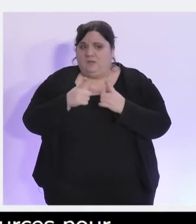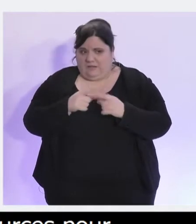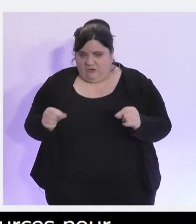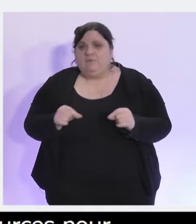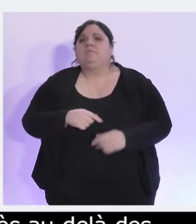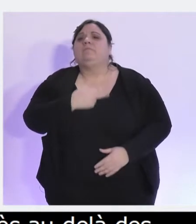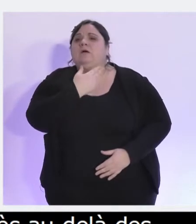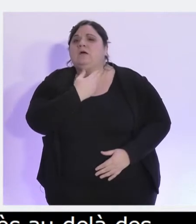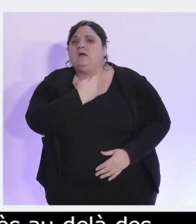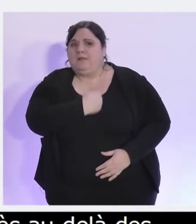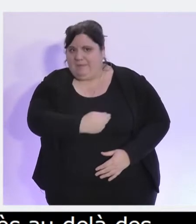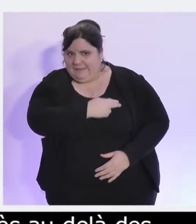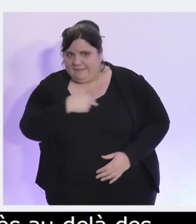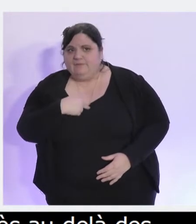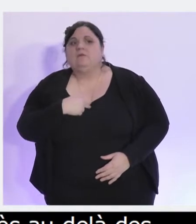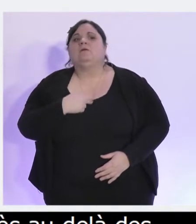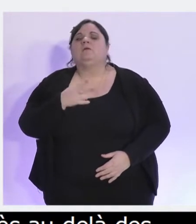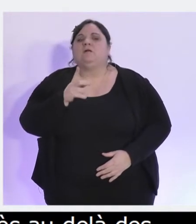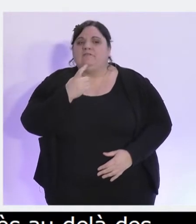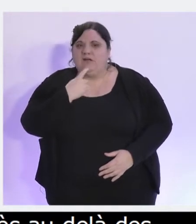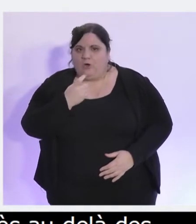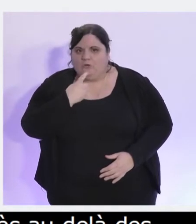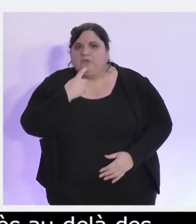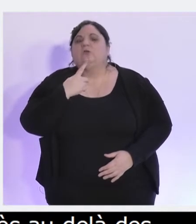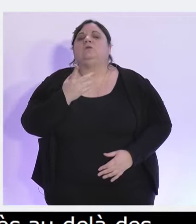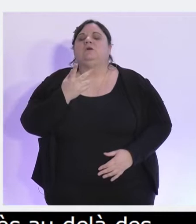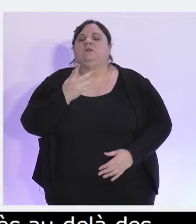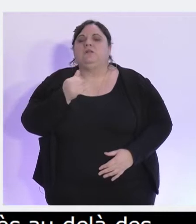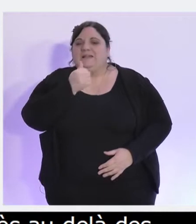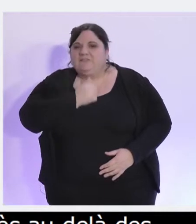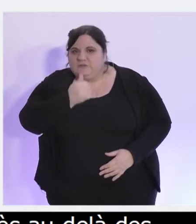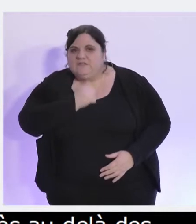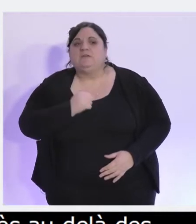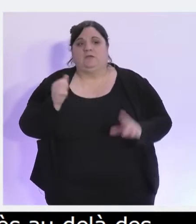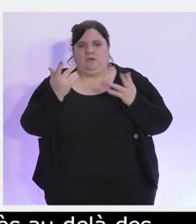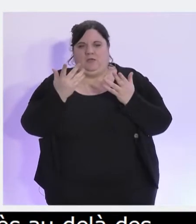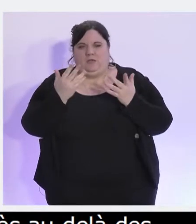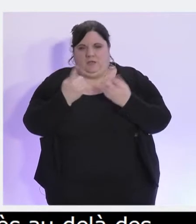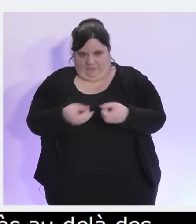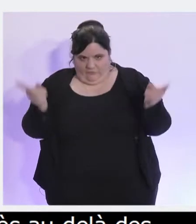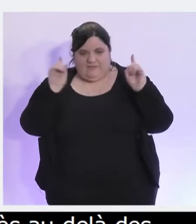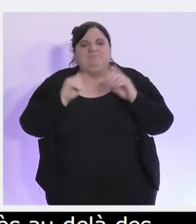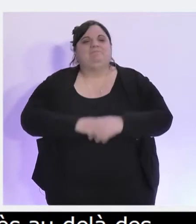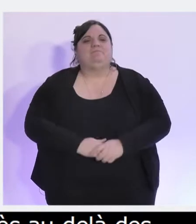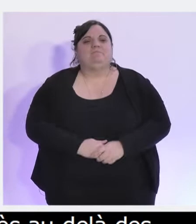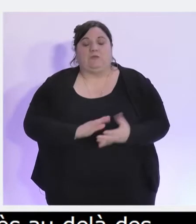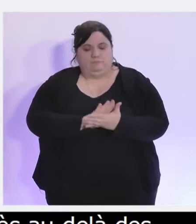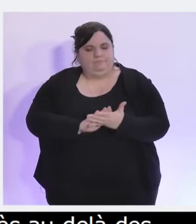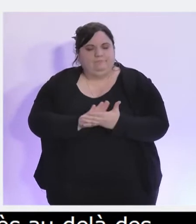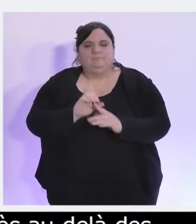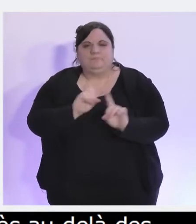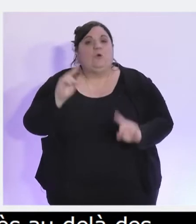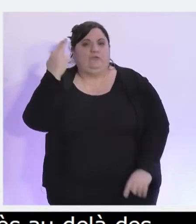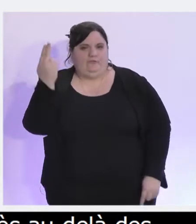and Slovenia. So the member states are free to decide who can have this